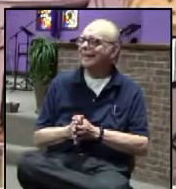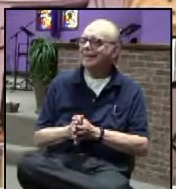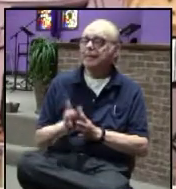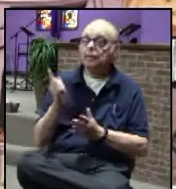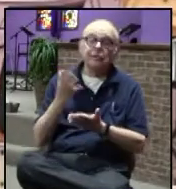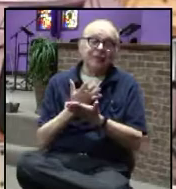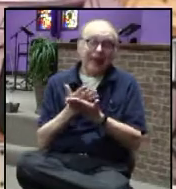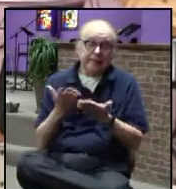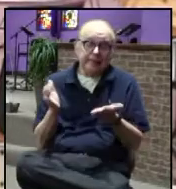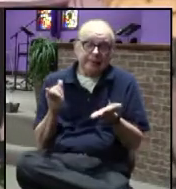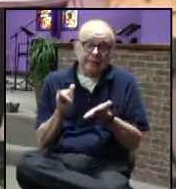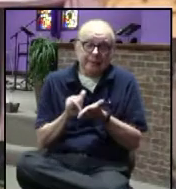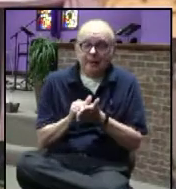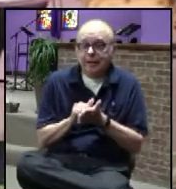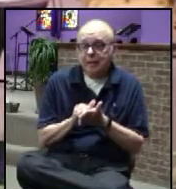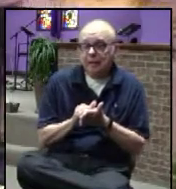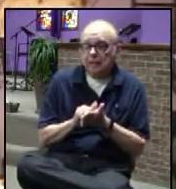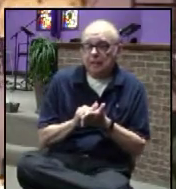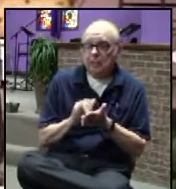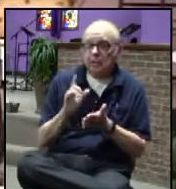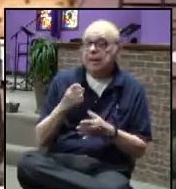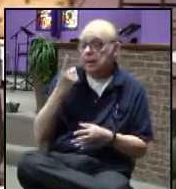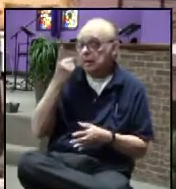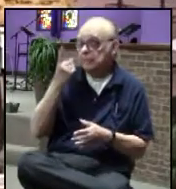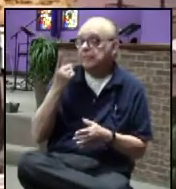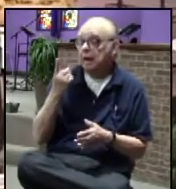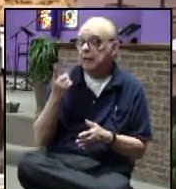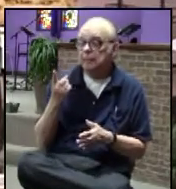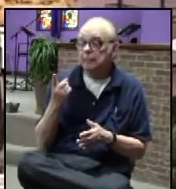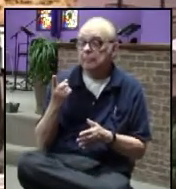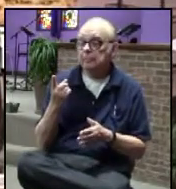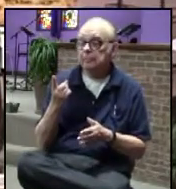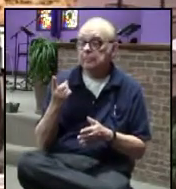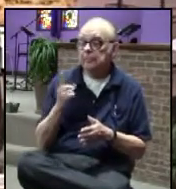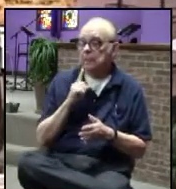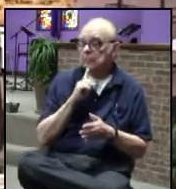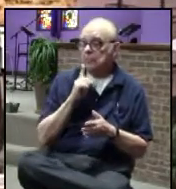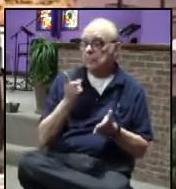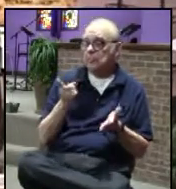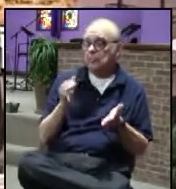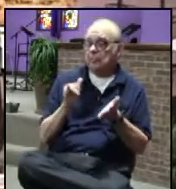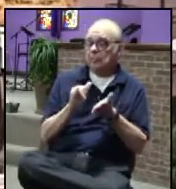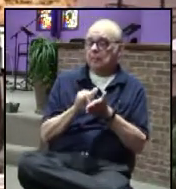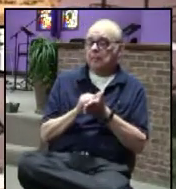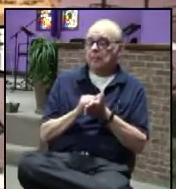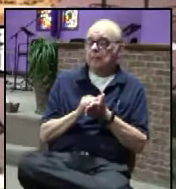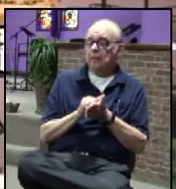One of the things that we need to understand is that